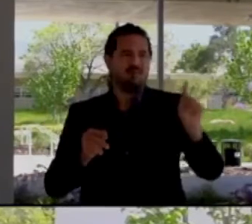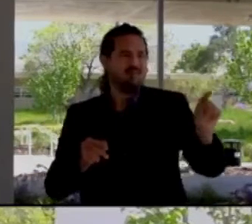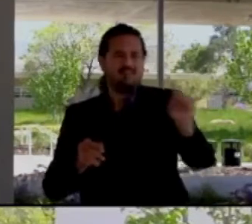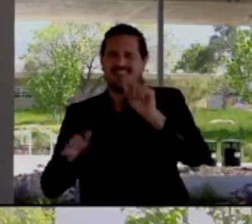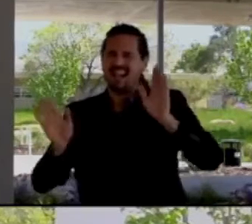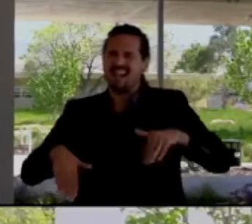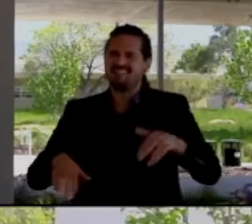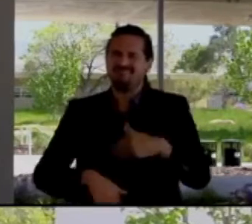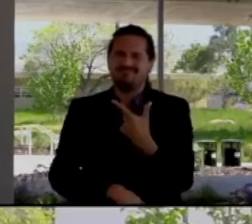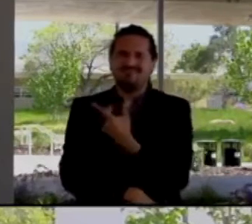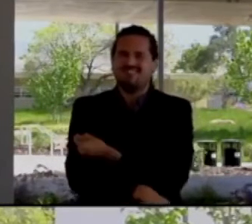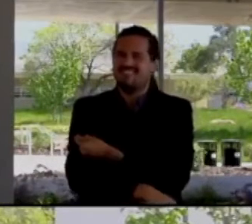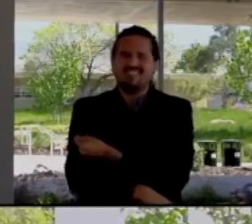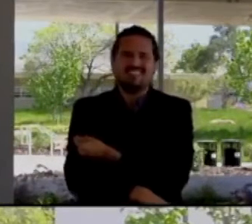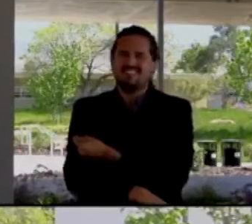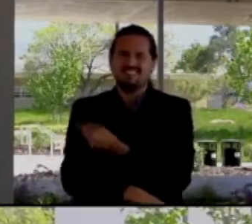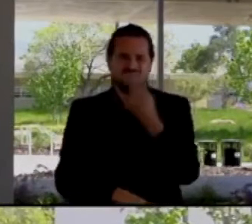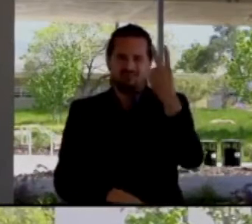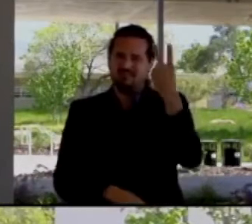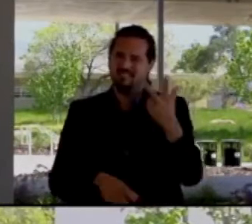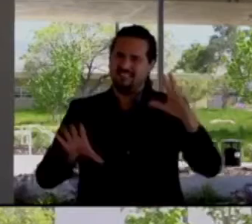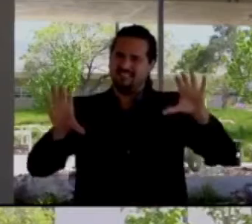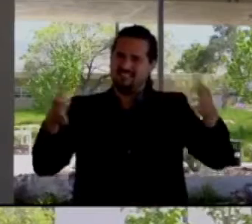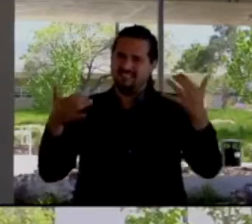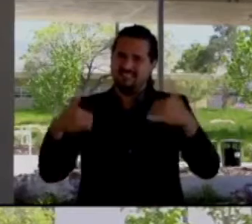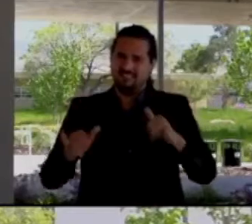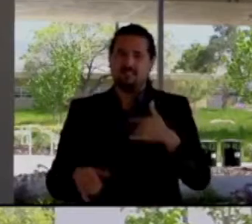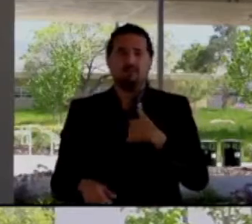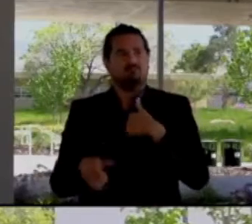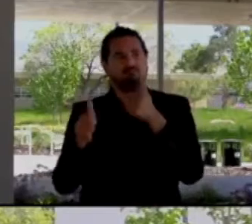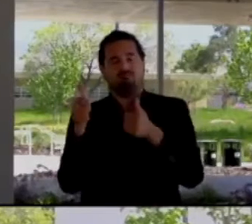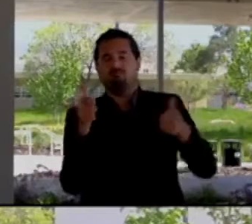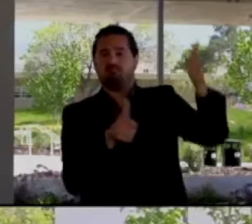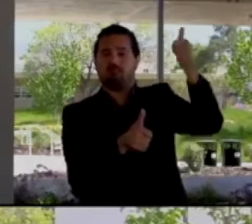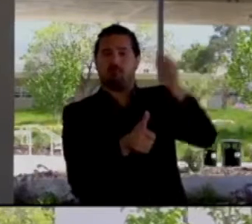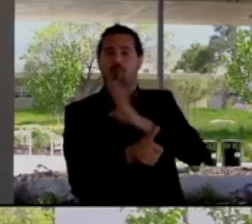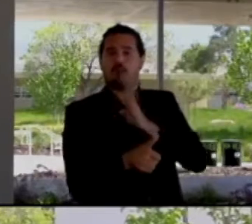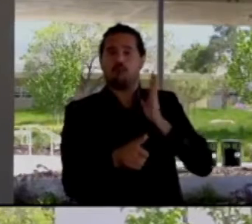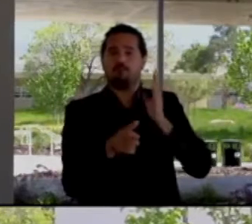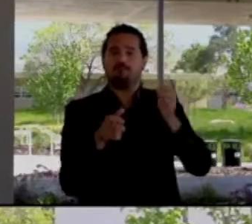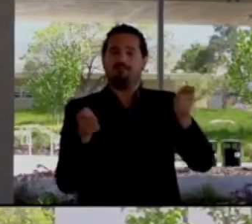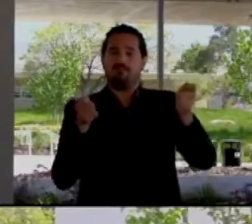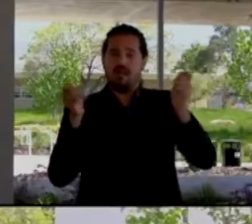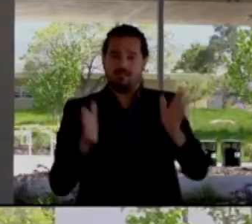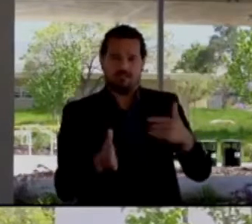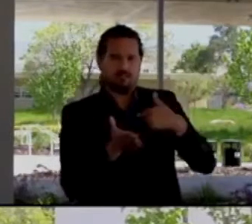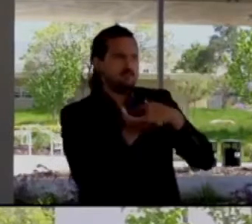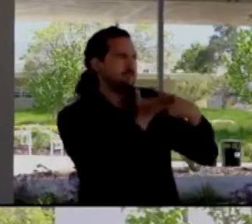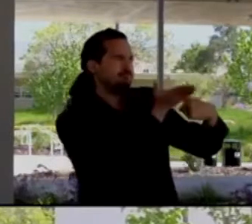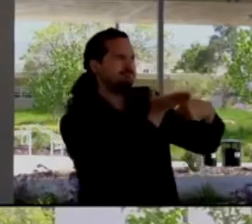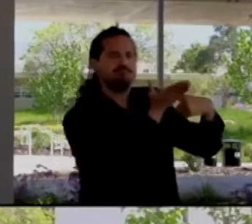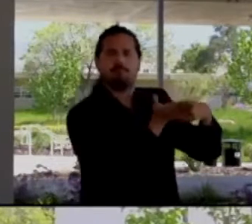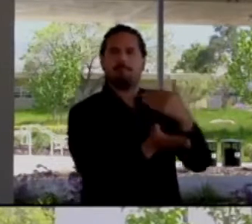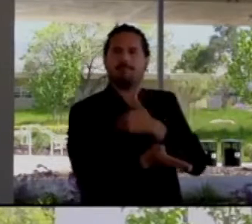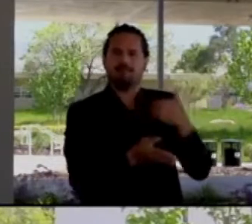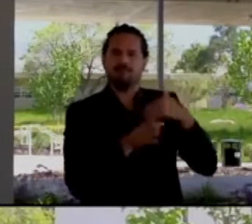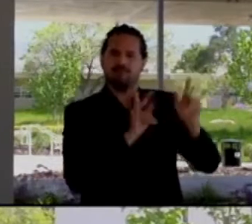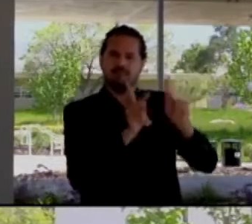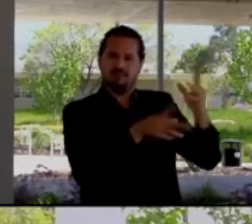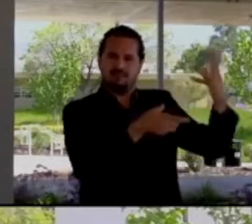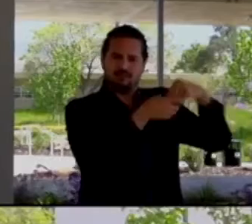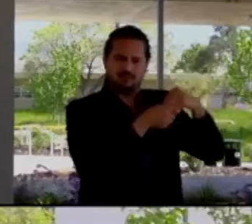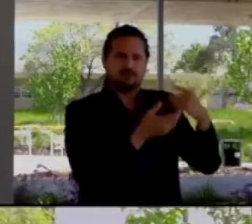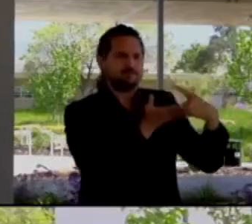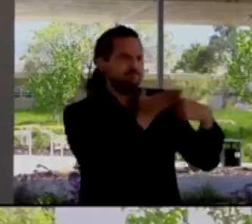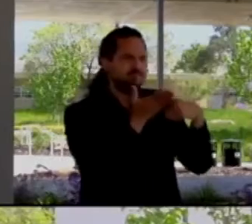as a member of the Board of Supervisors, I've been talking to all of you quite a lot from the perspective of thinking about the leadership that we're getting from our